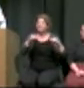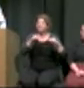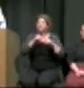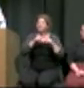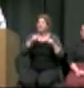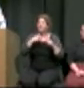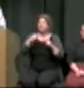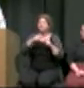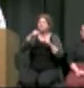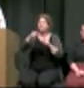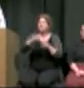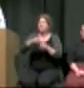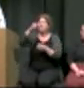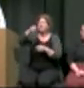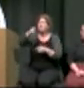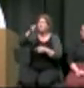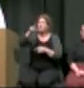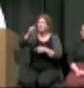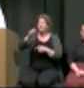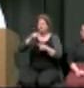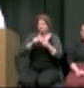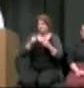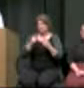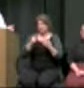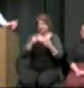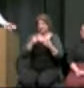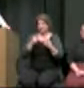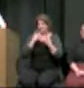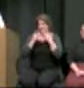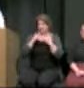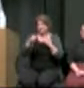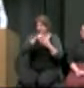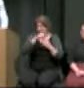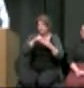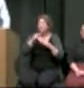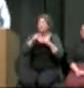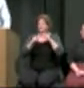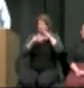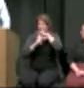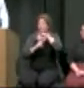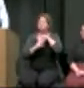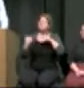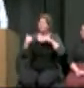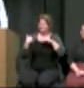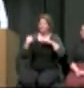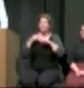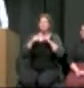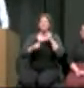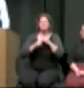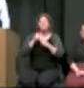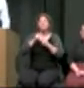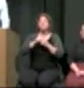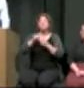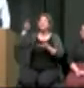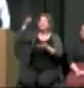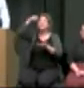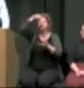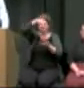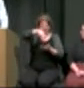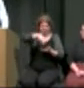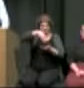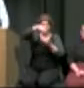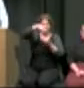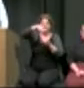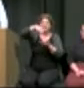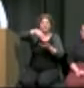utility pole on the other side. So kind of jammed in there. We have built these bridges before, but usually with a big crane that just comes in and sets it right